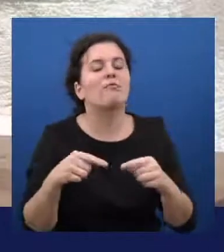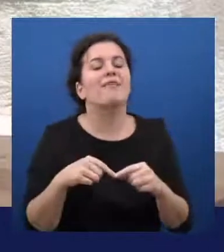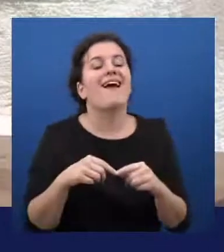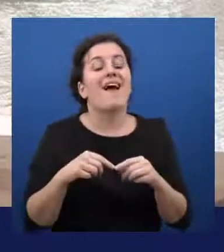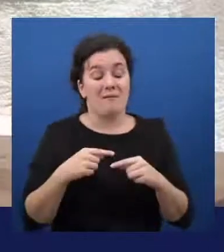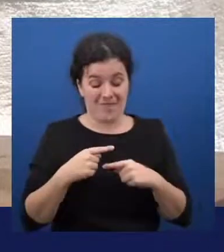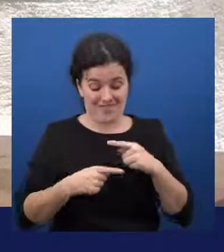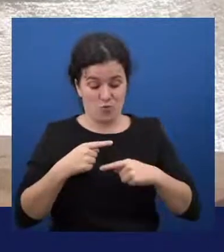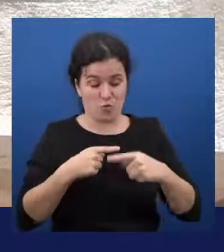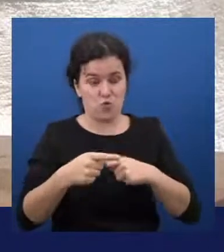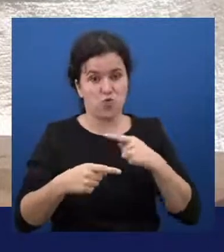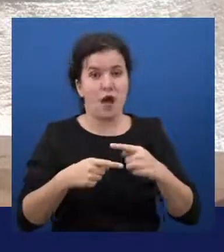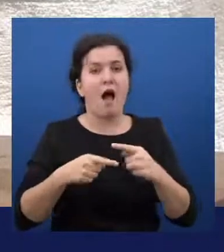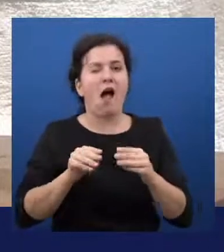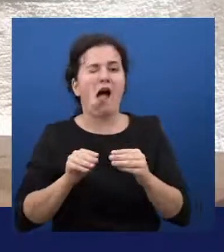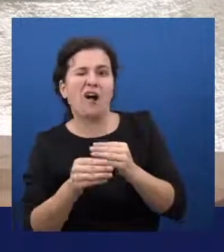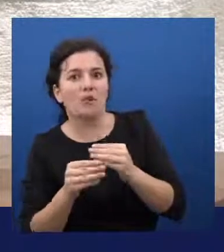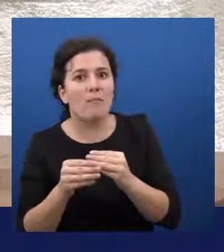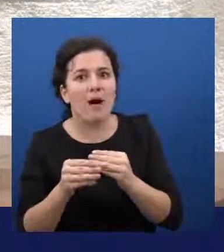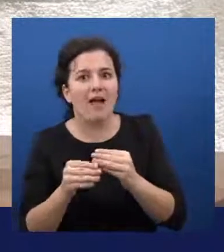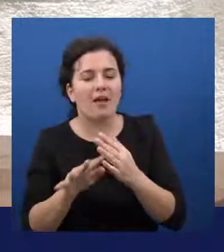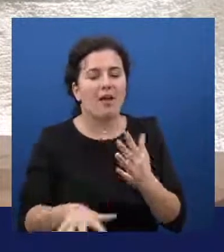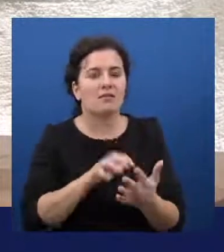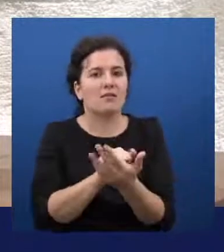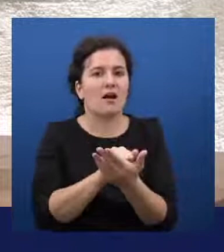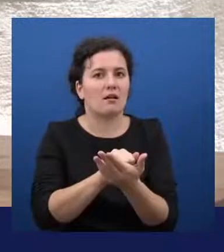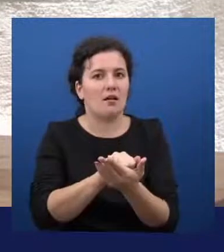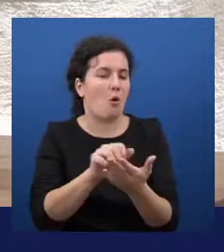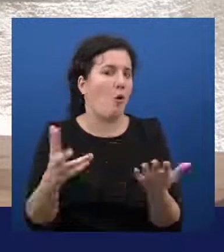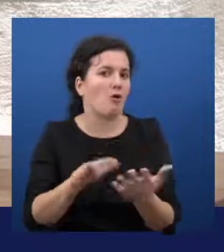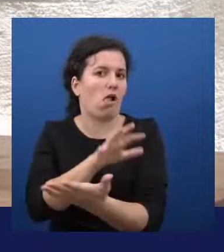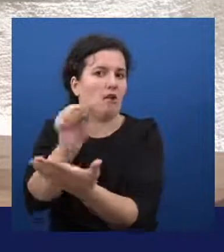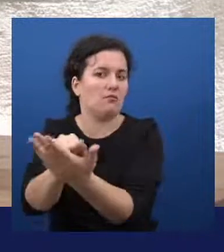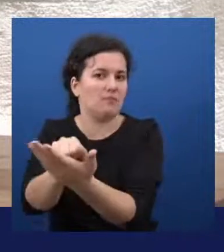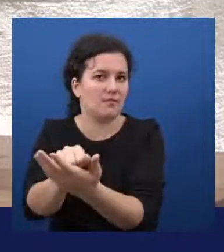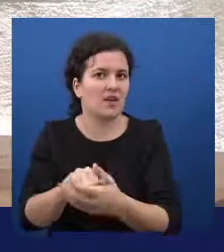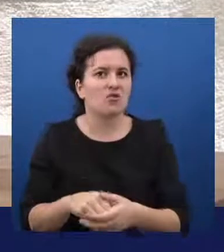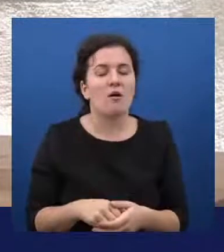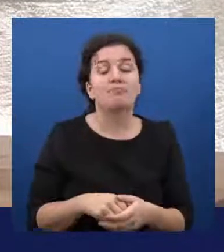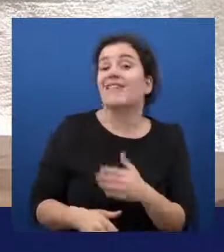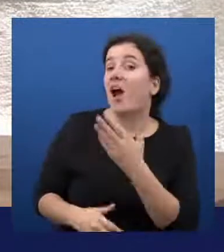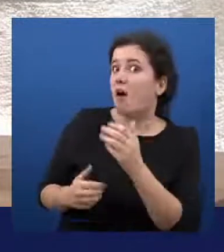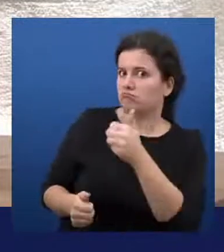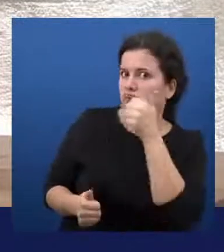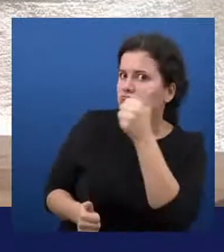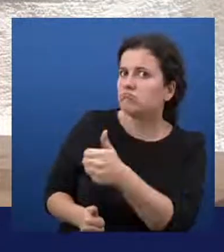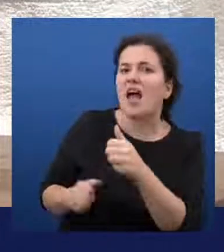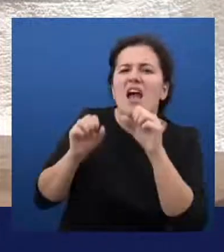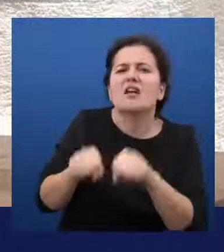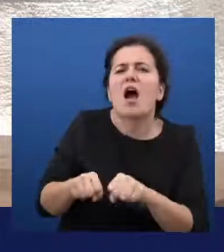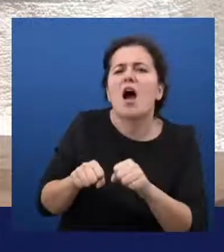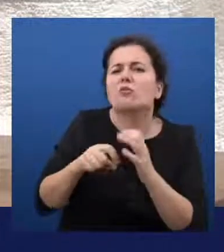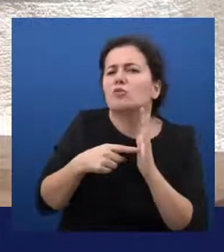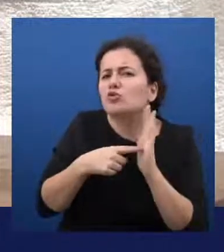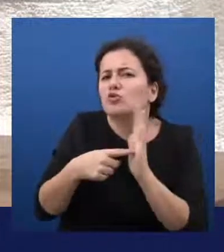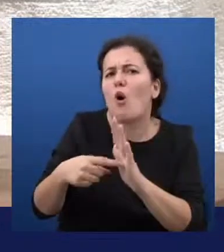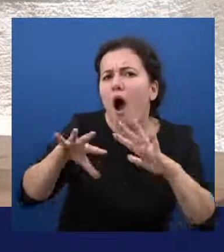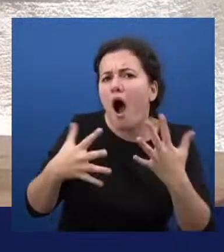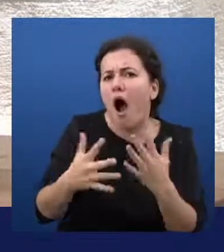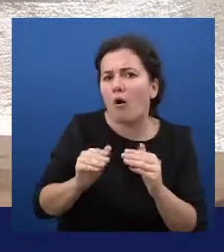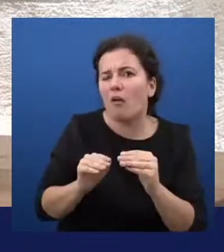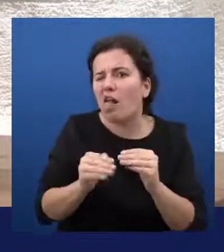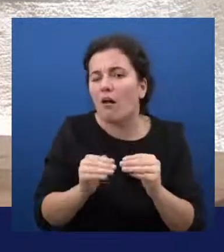So can you show us how to actually use the anomaly detection service in Azure to build an anomaly